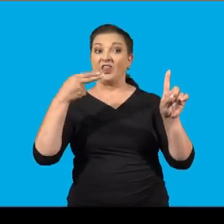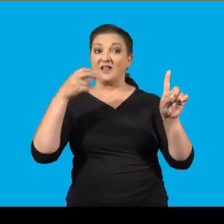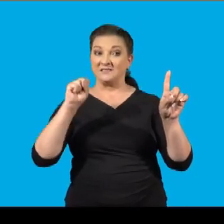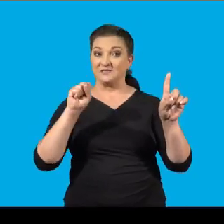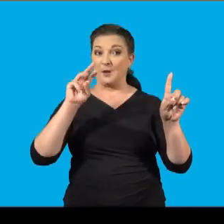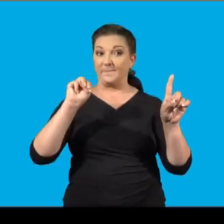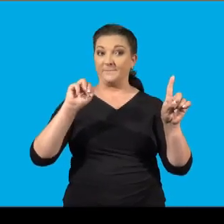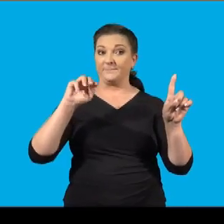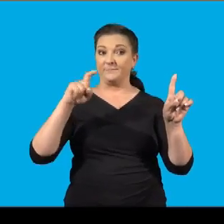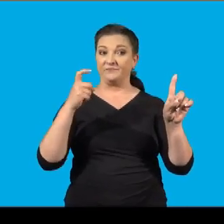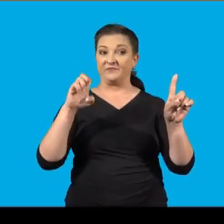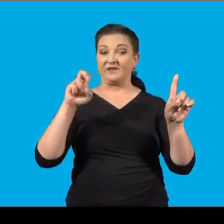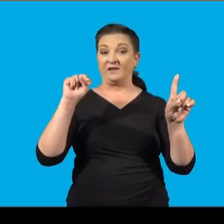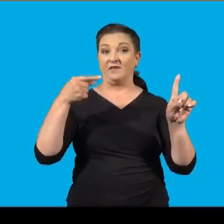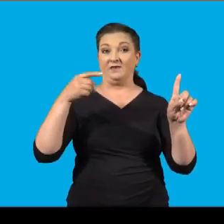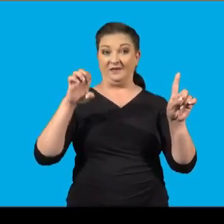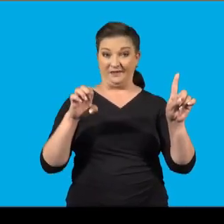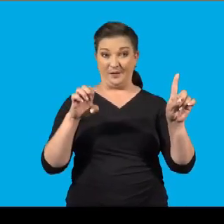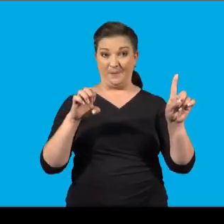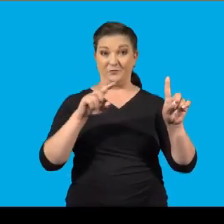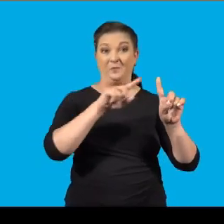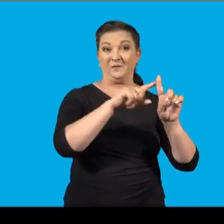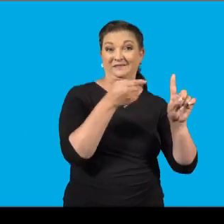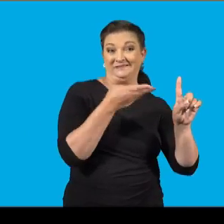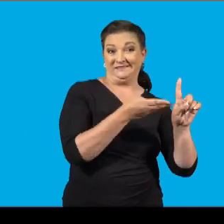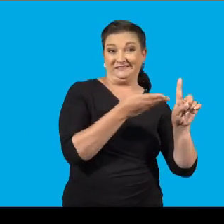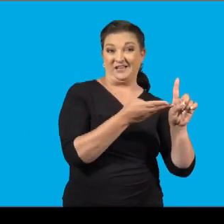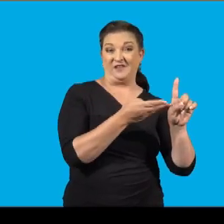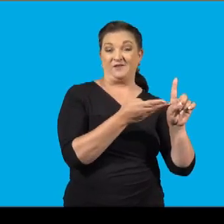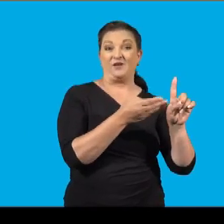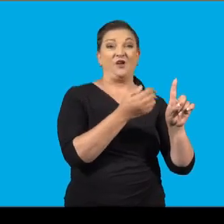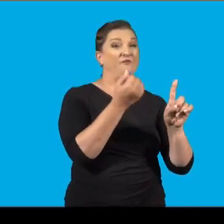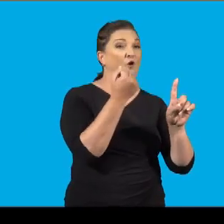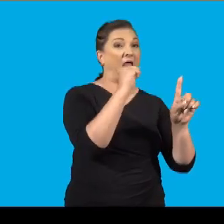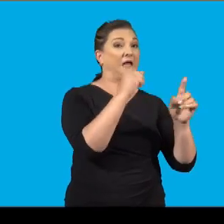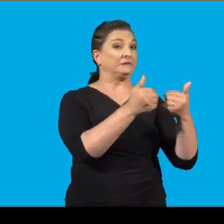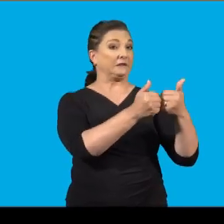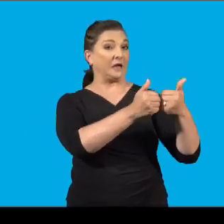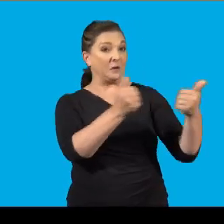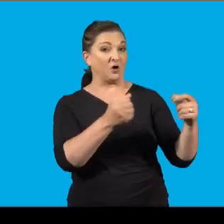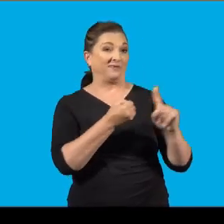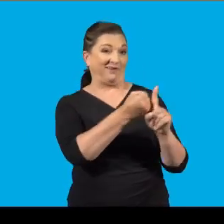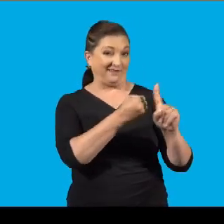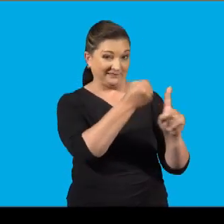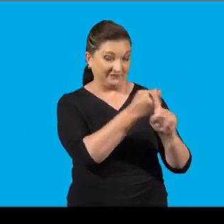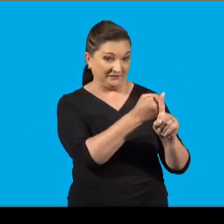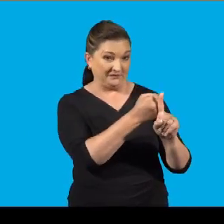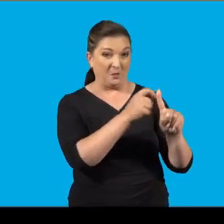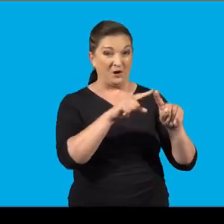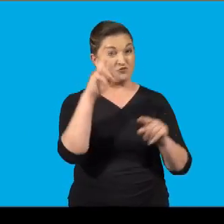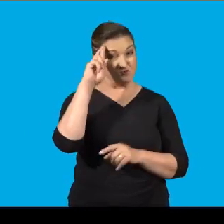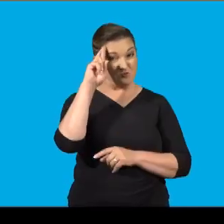mark allocation. Now, here it says 2 times 2 equals 4. That means you have to give